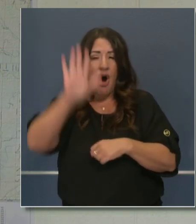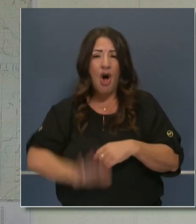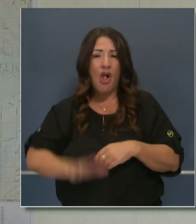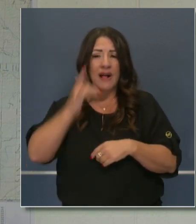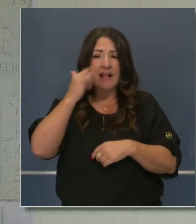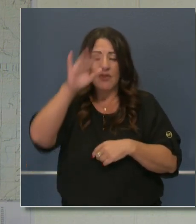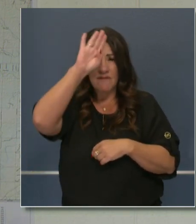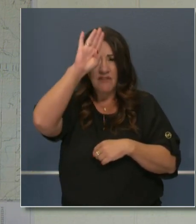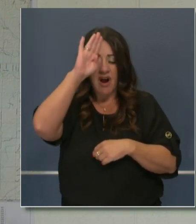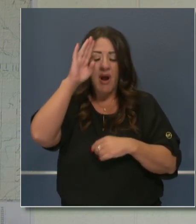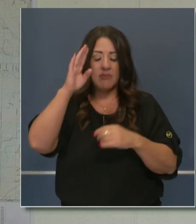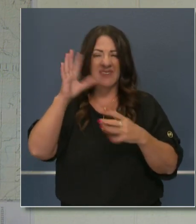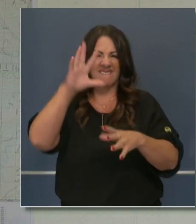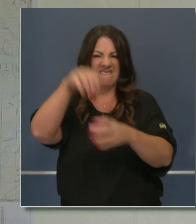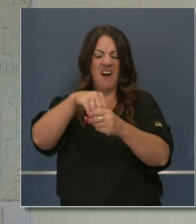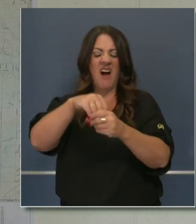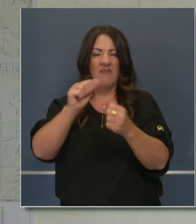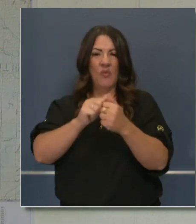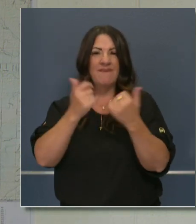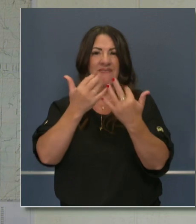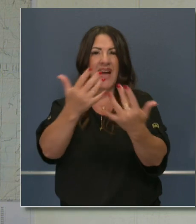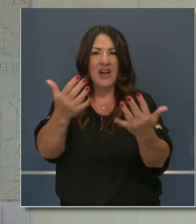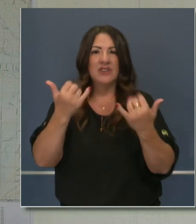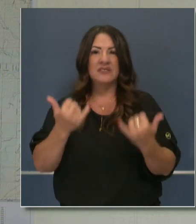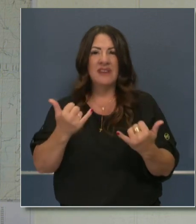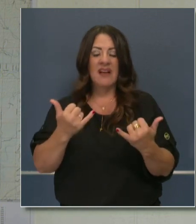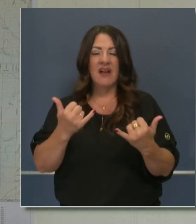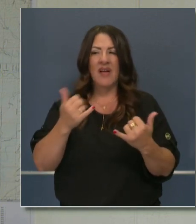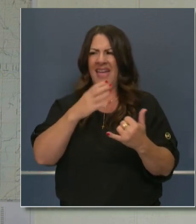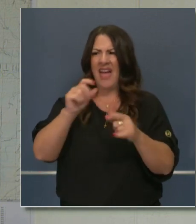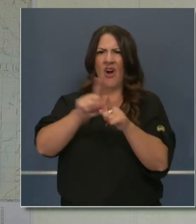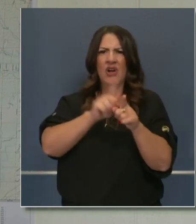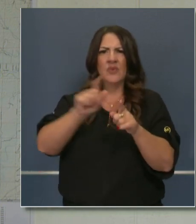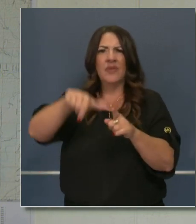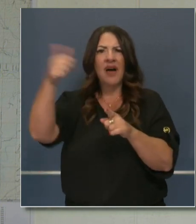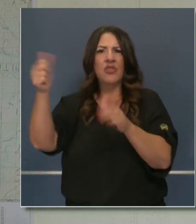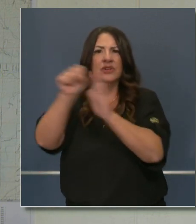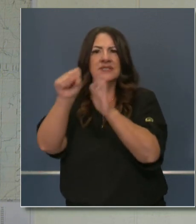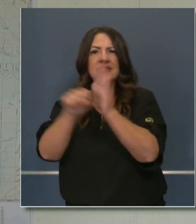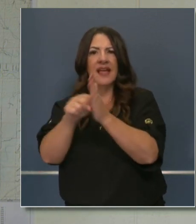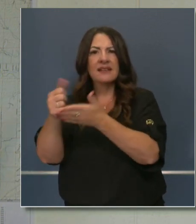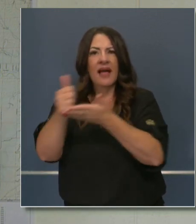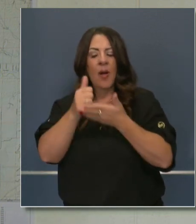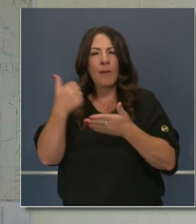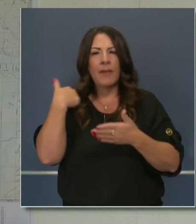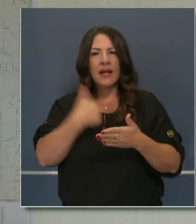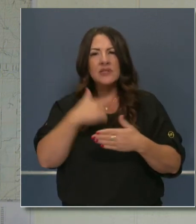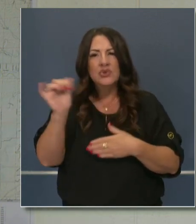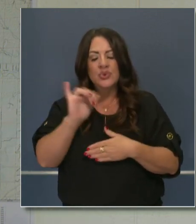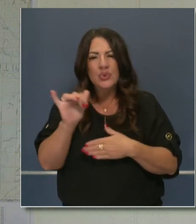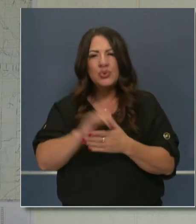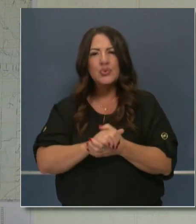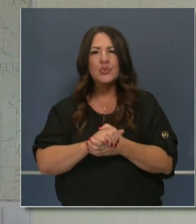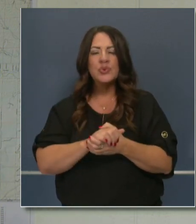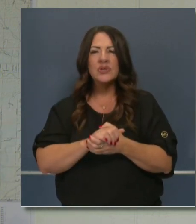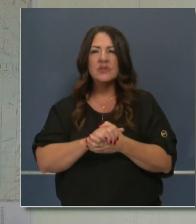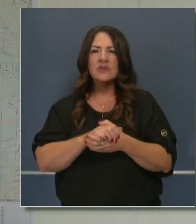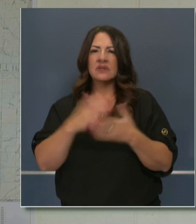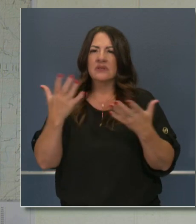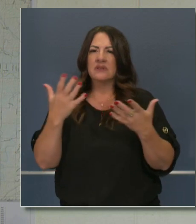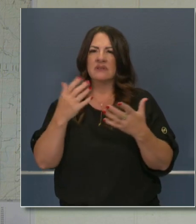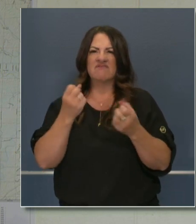beyond. Many of our states, our state partners have helped us, including out-of-state resources